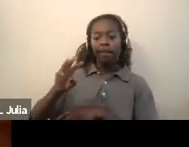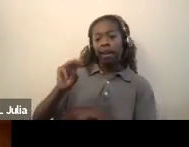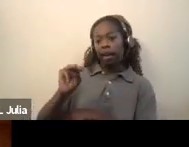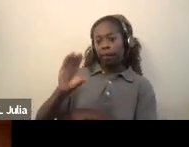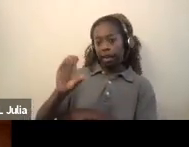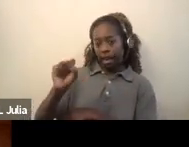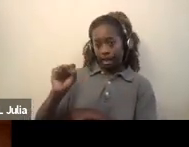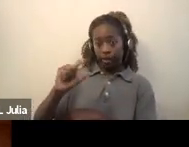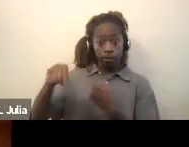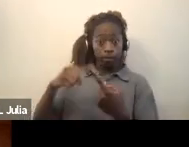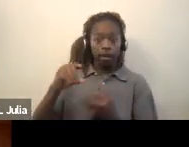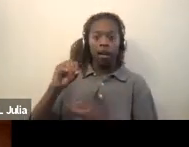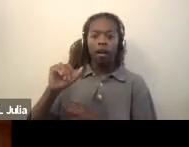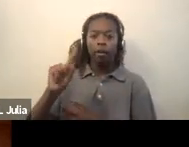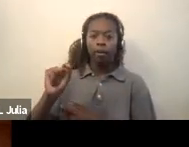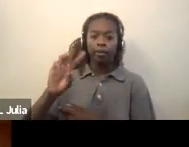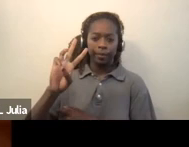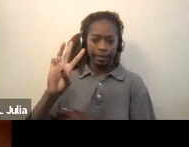on october 6th